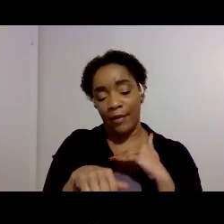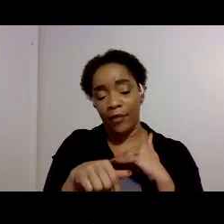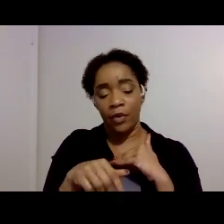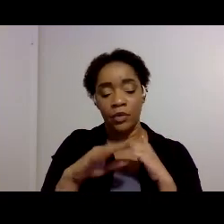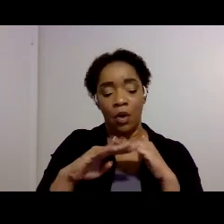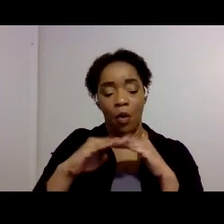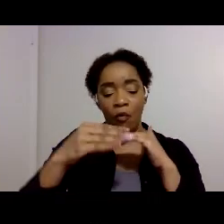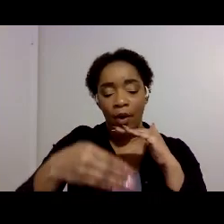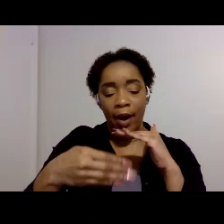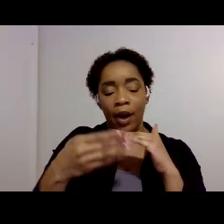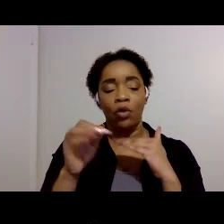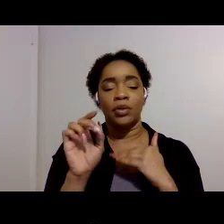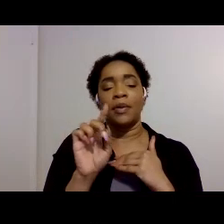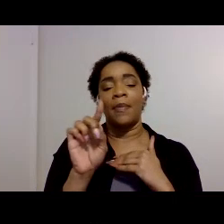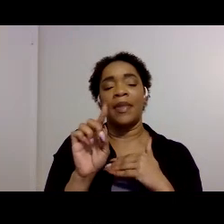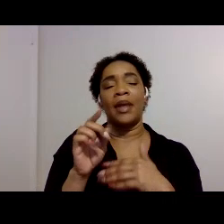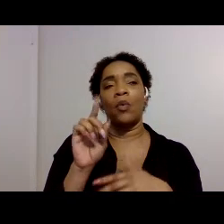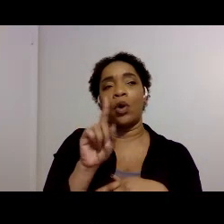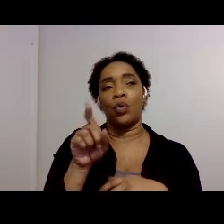there.